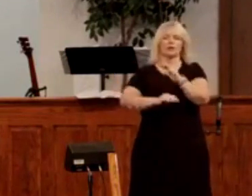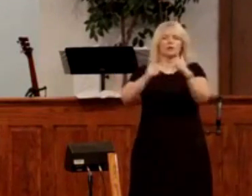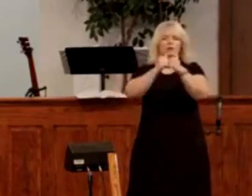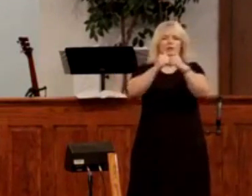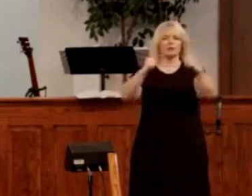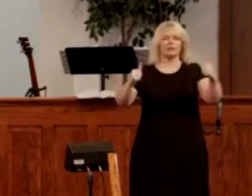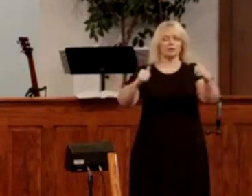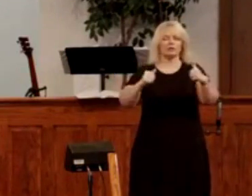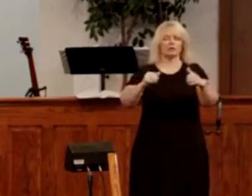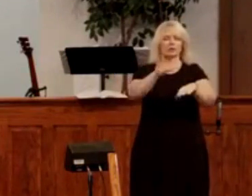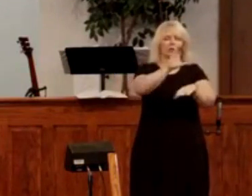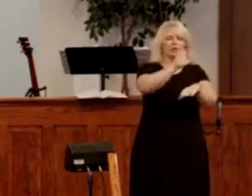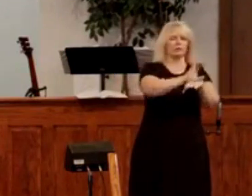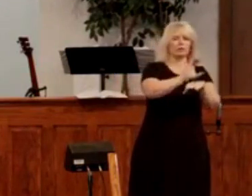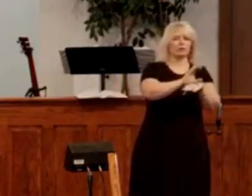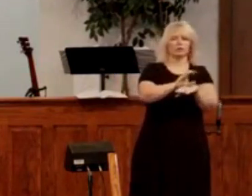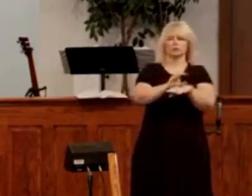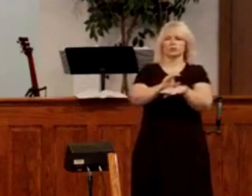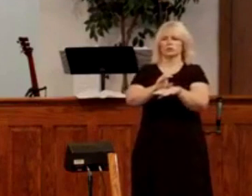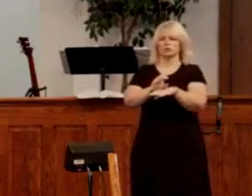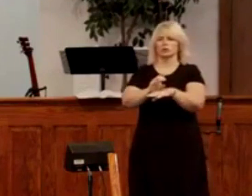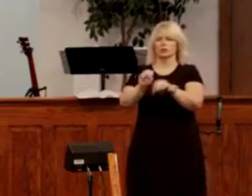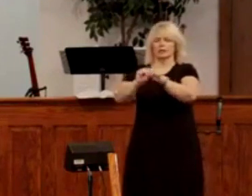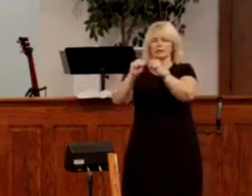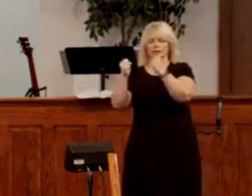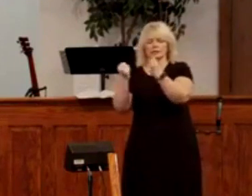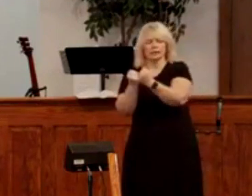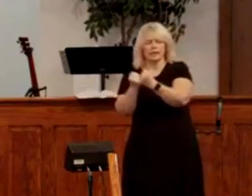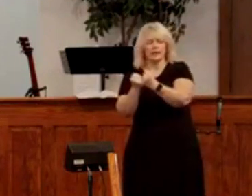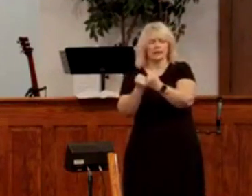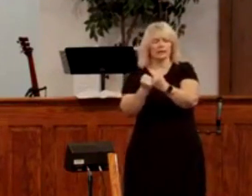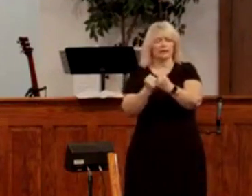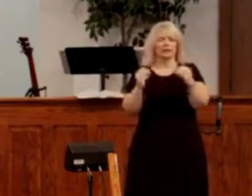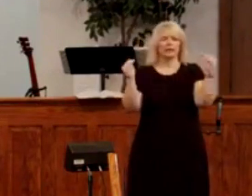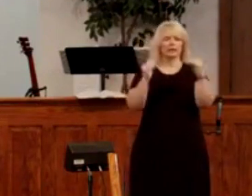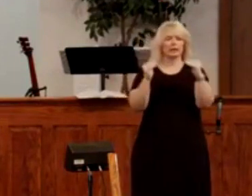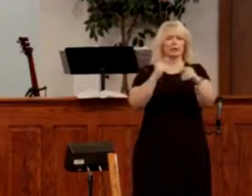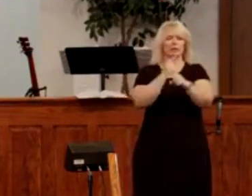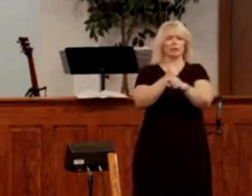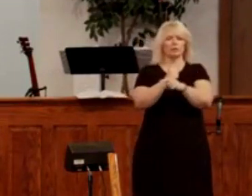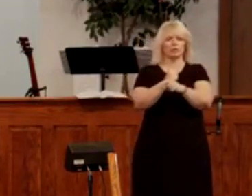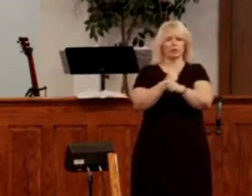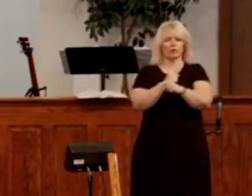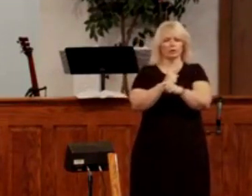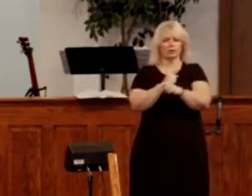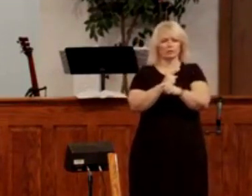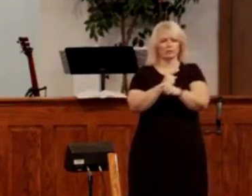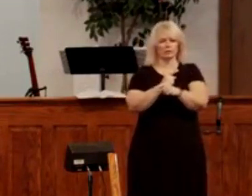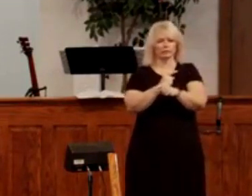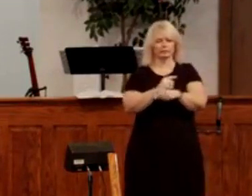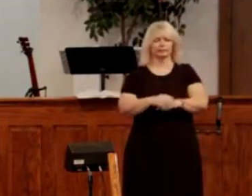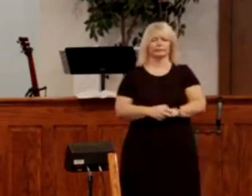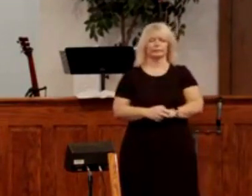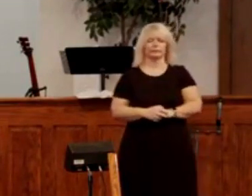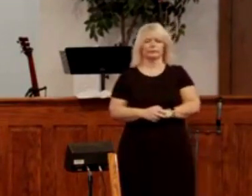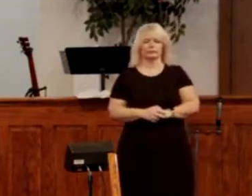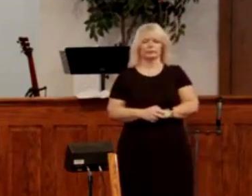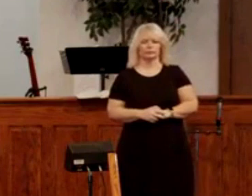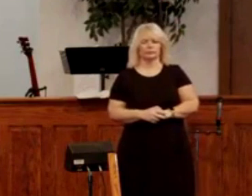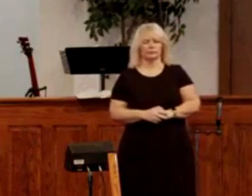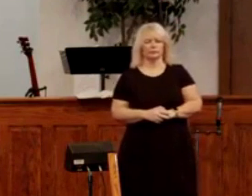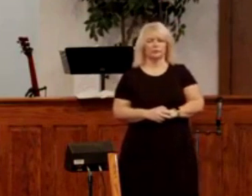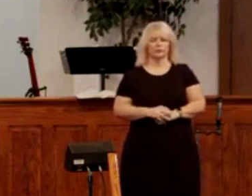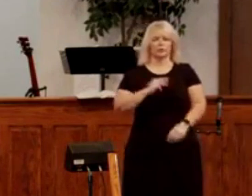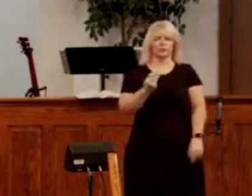separation of church and state, equal rights, and religious and moral tolerance. He's right. We can all